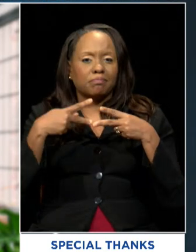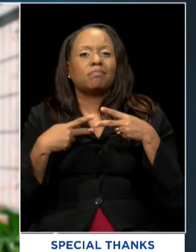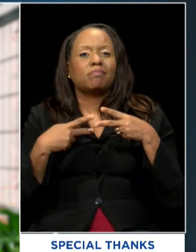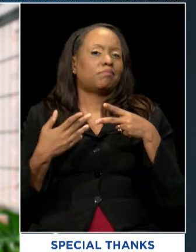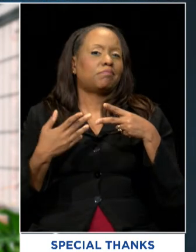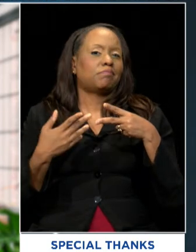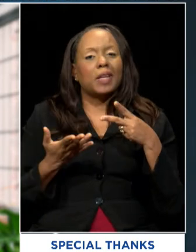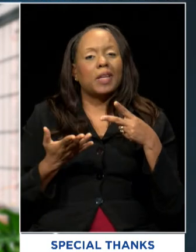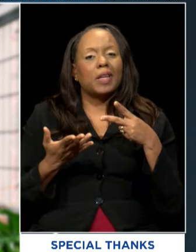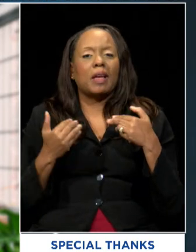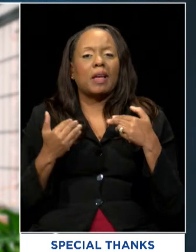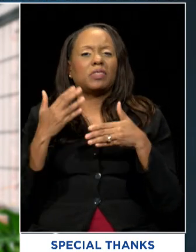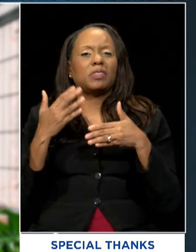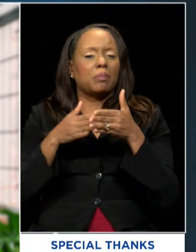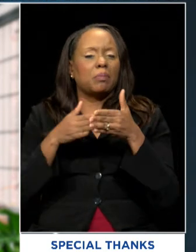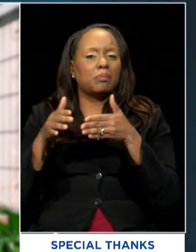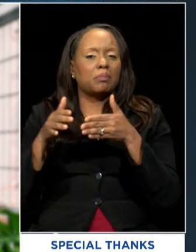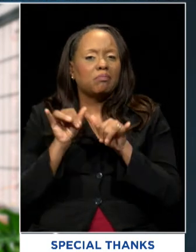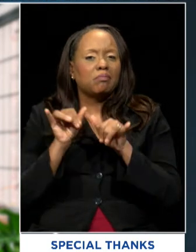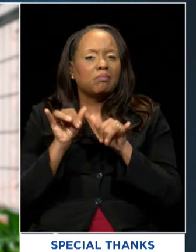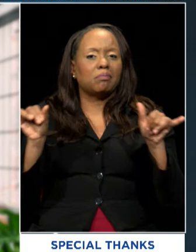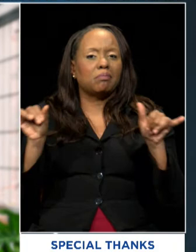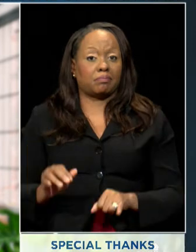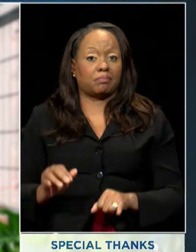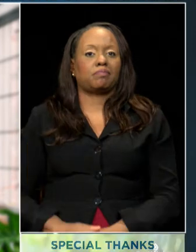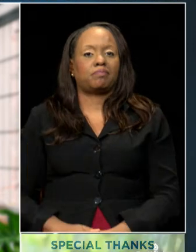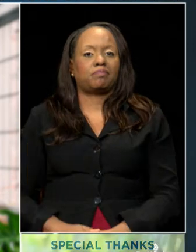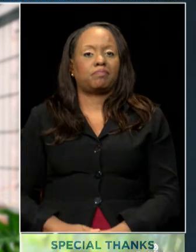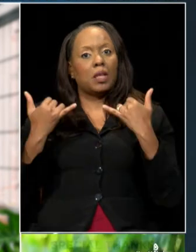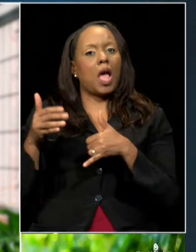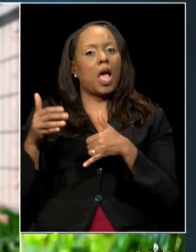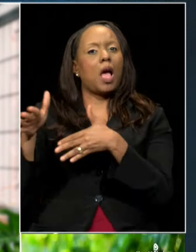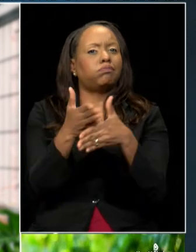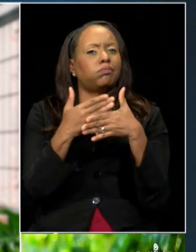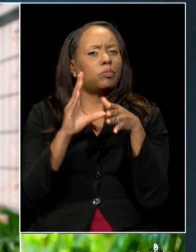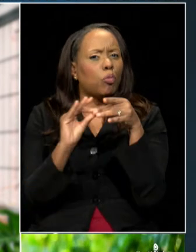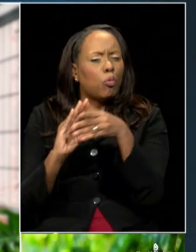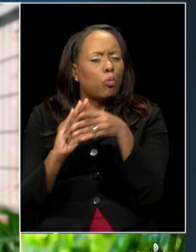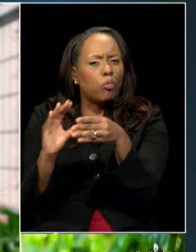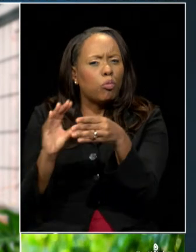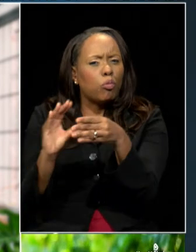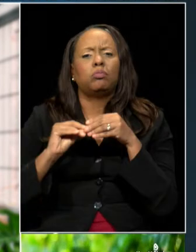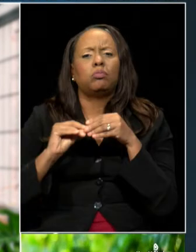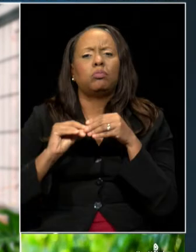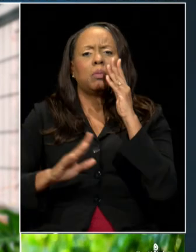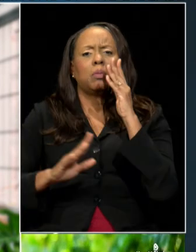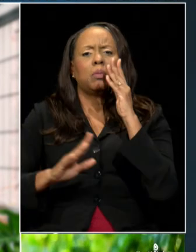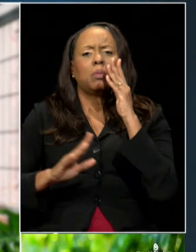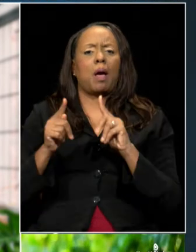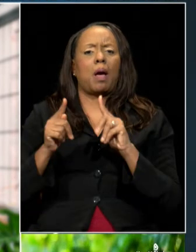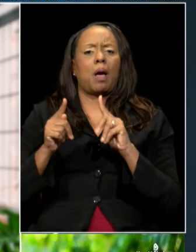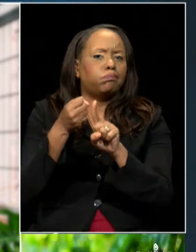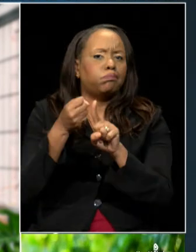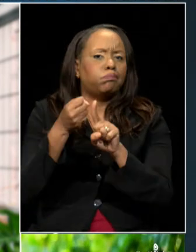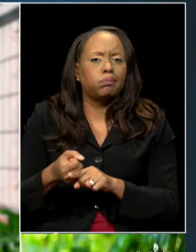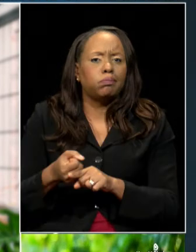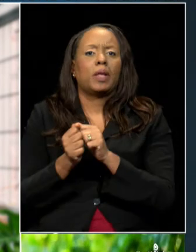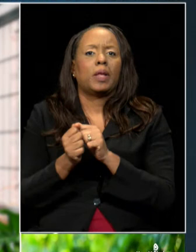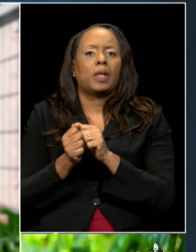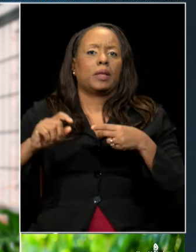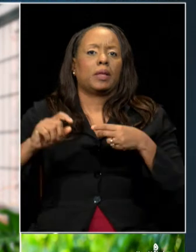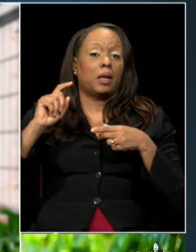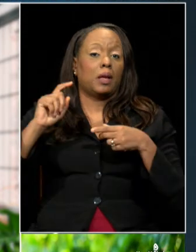forward to sharing some stories from persons who have been impacted by hypertension, as well as hearing from